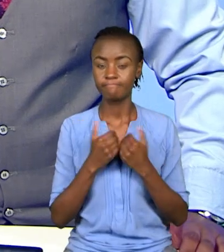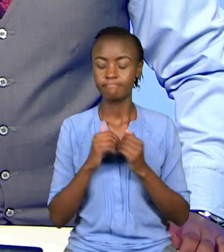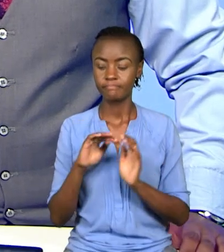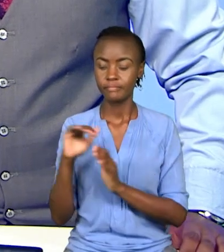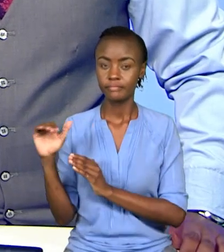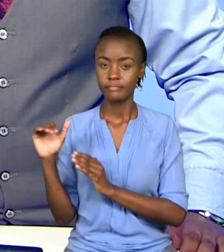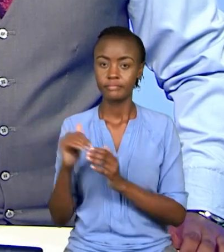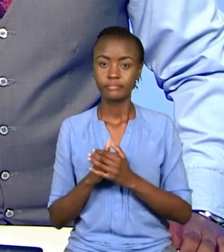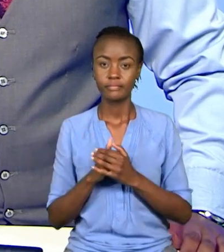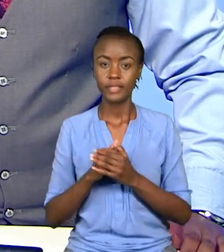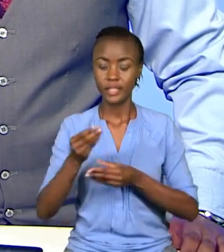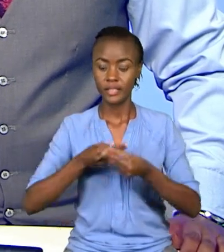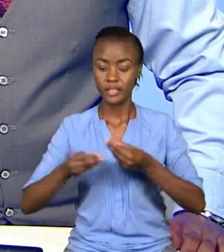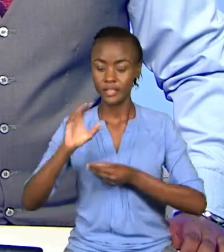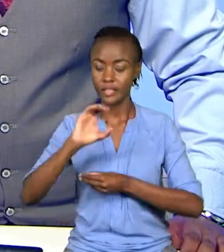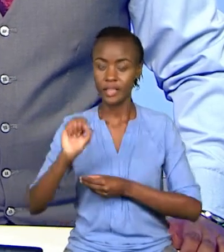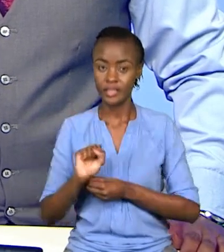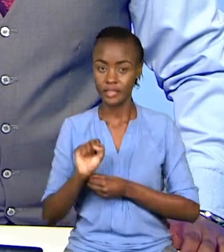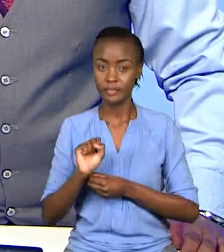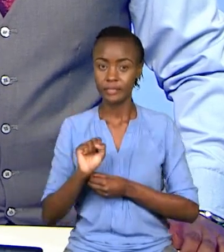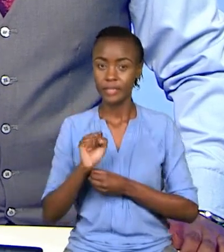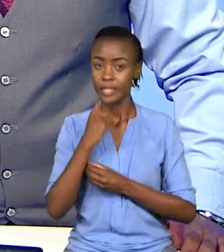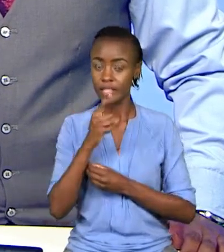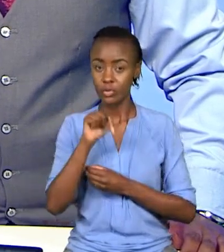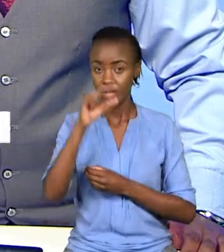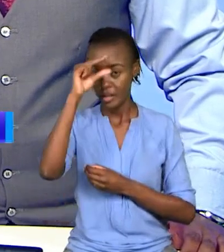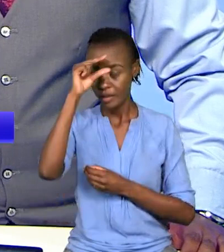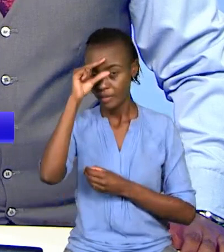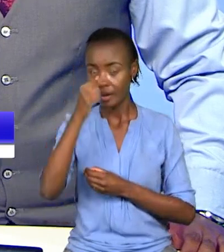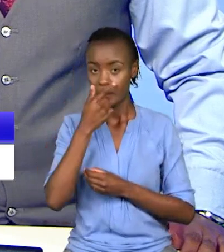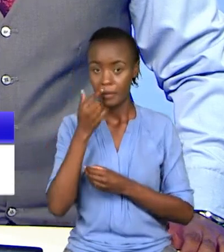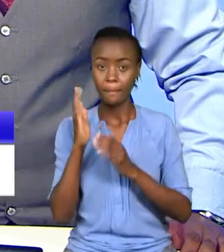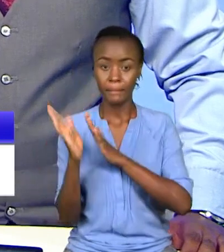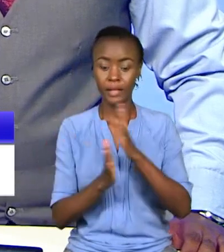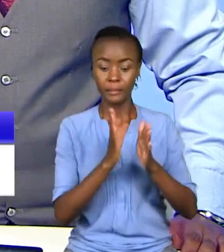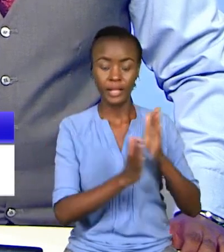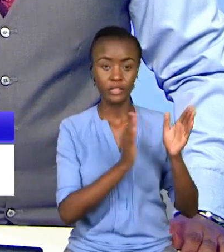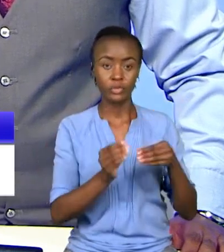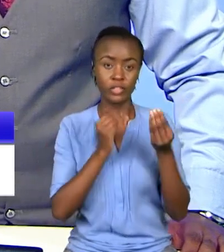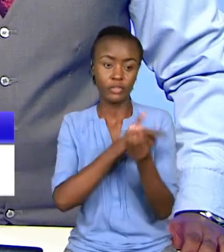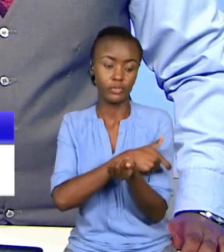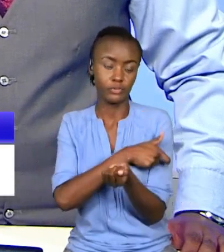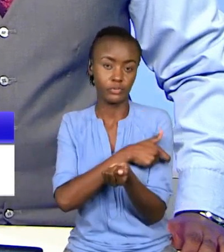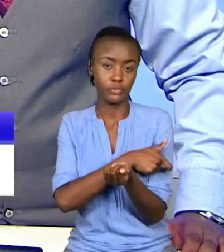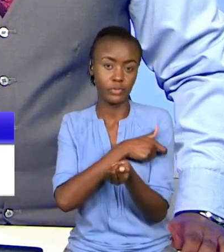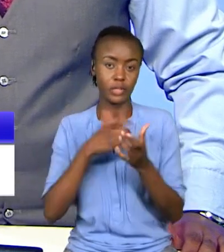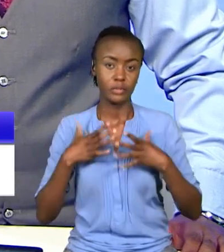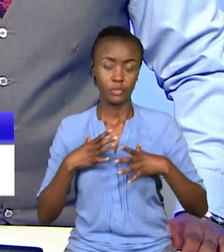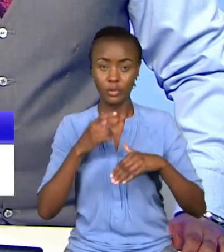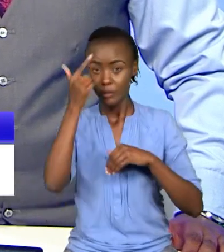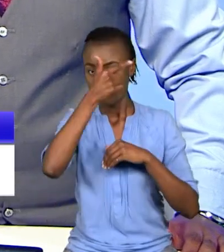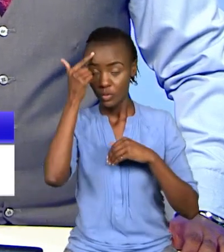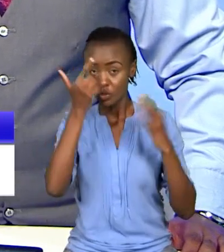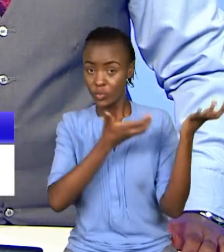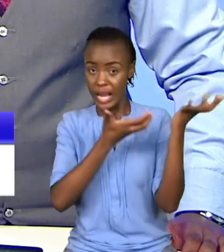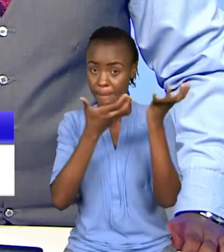Trade Cabinet Secretary Betty Maina has announced today that the government is aiming at rolling out mass vaccination with 30 million vaccines expected in the country this